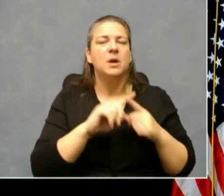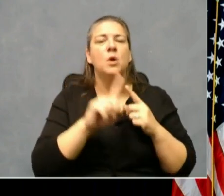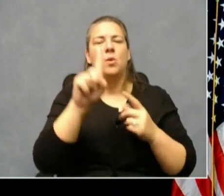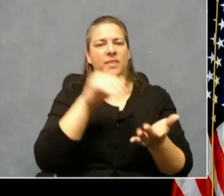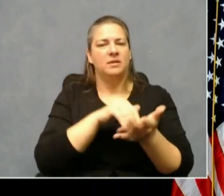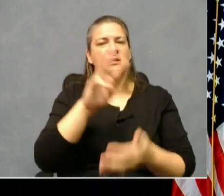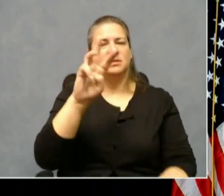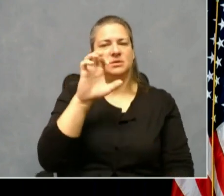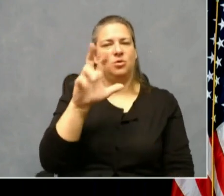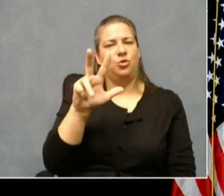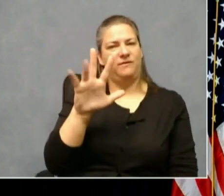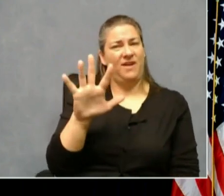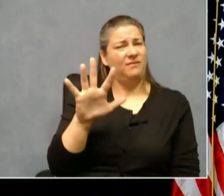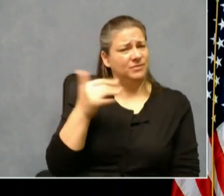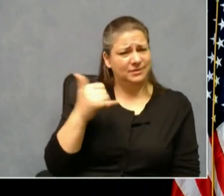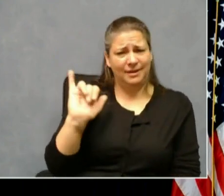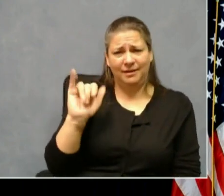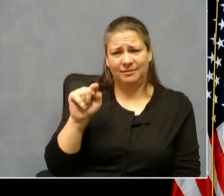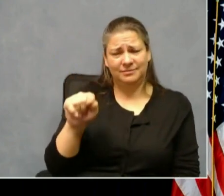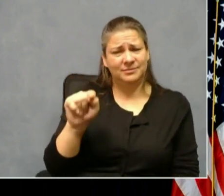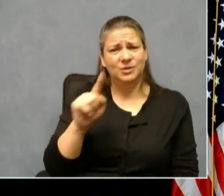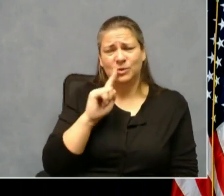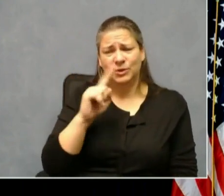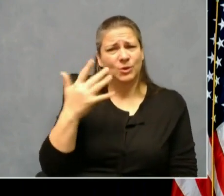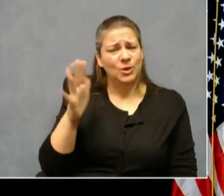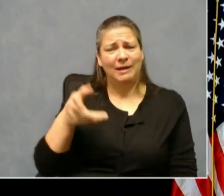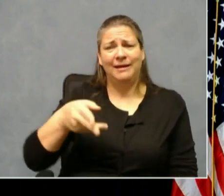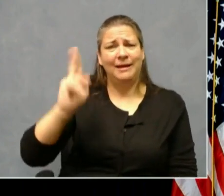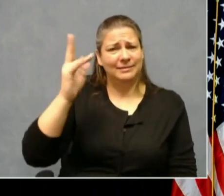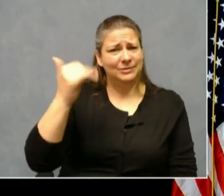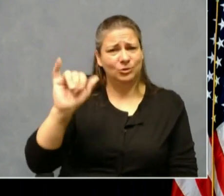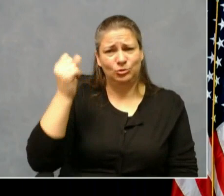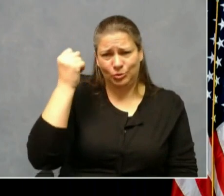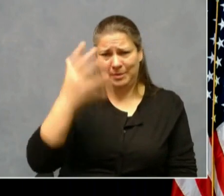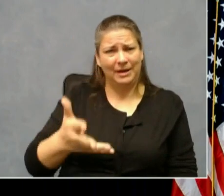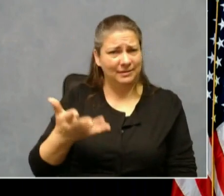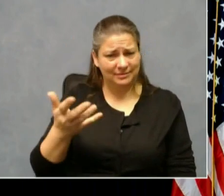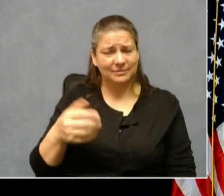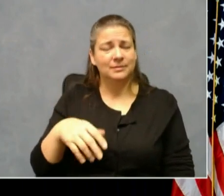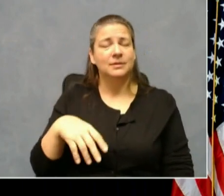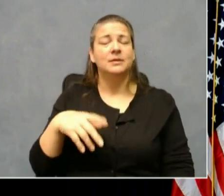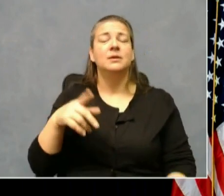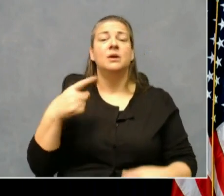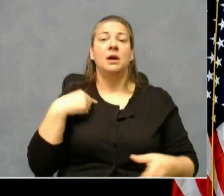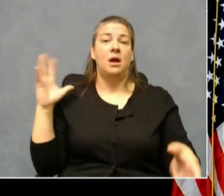is way, way too many. It brings our overall number of cases to